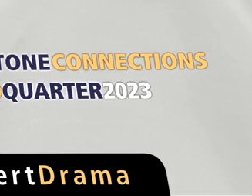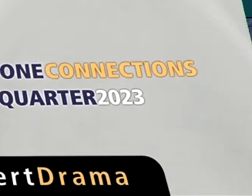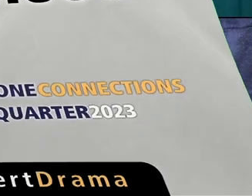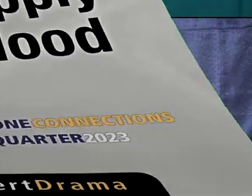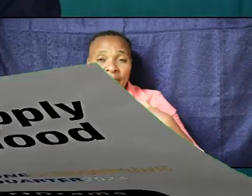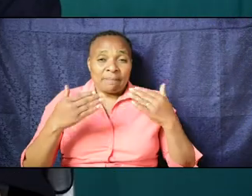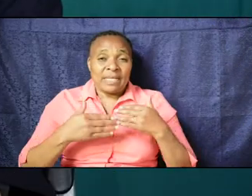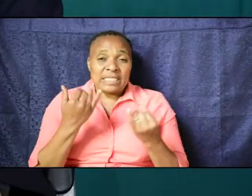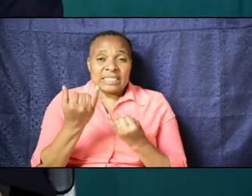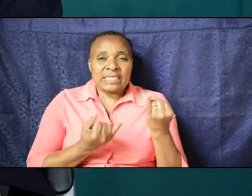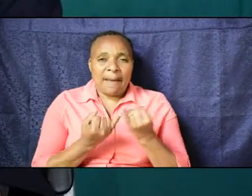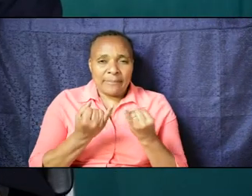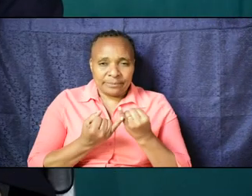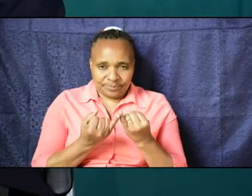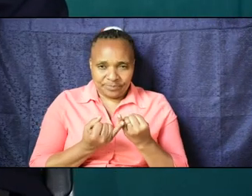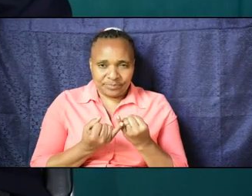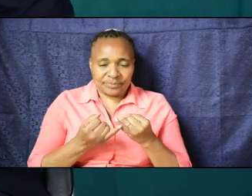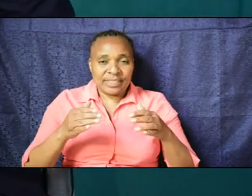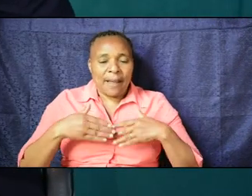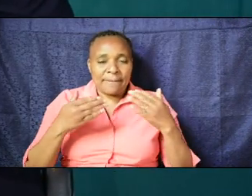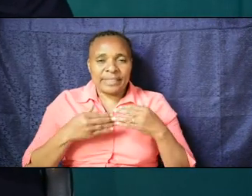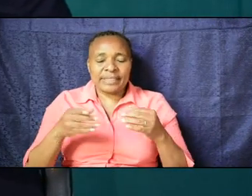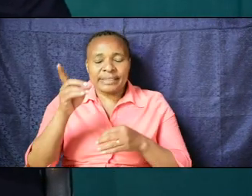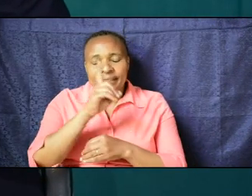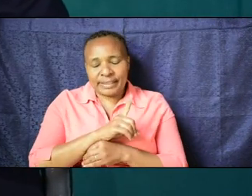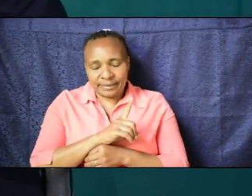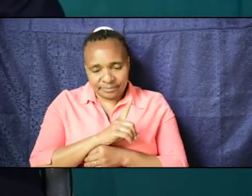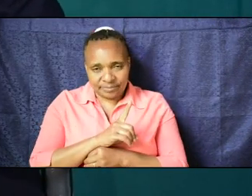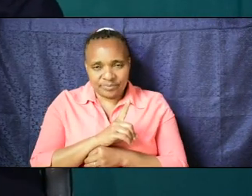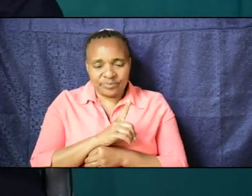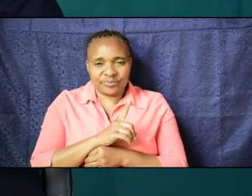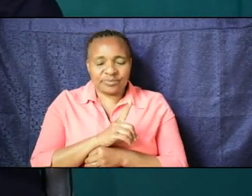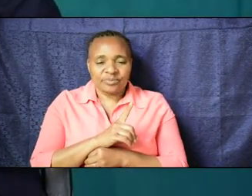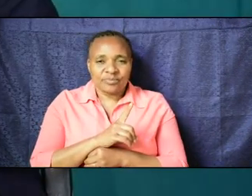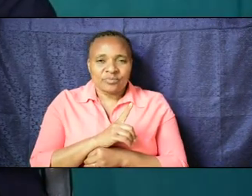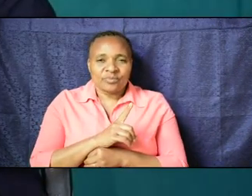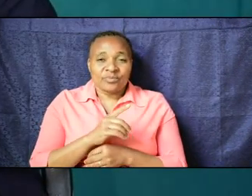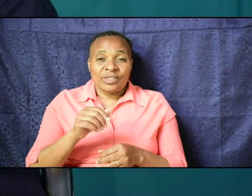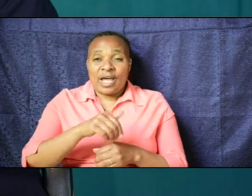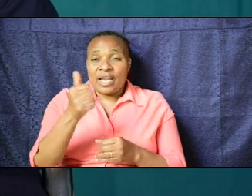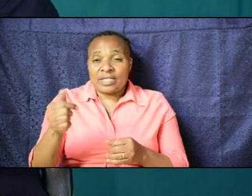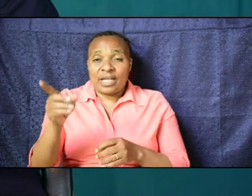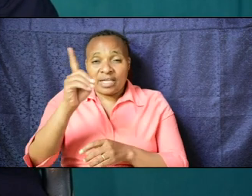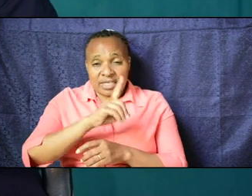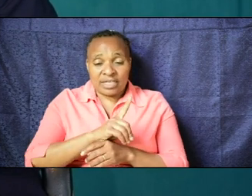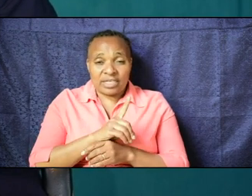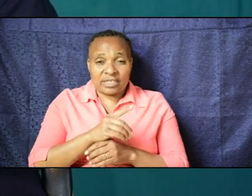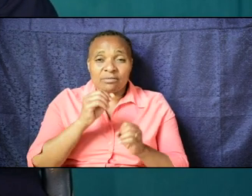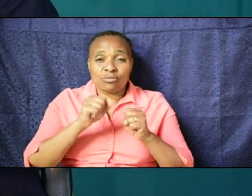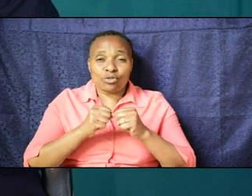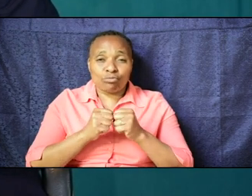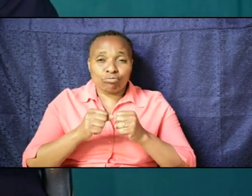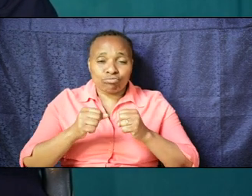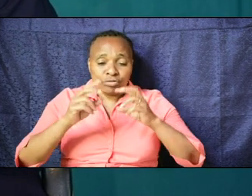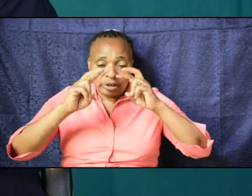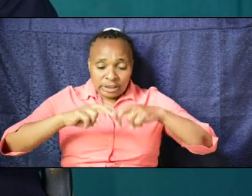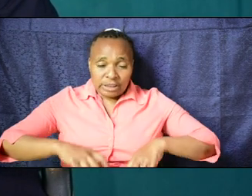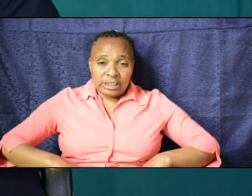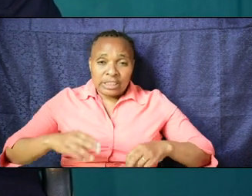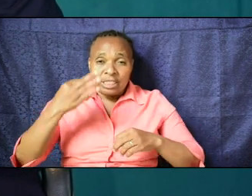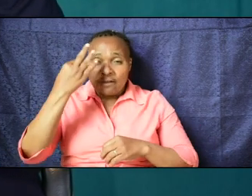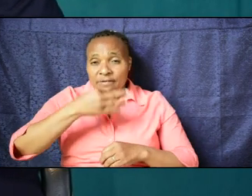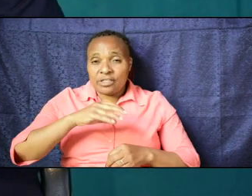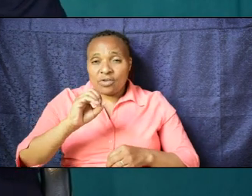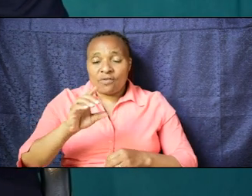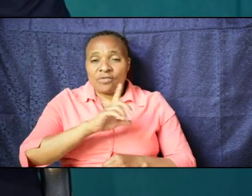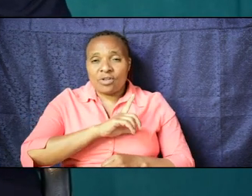Happy Sabbath. Happy day. Happy day. Happy Sabbath. It's another day that we are going to seek the face of the Lord